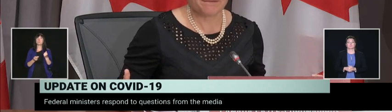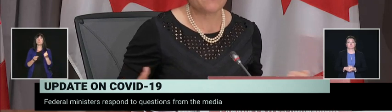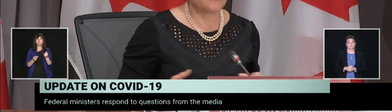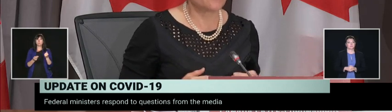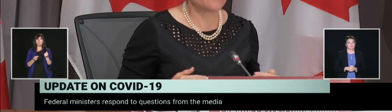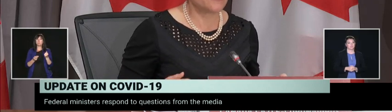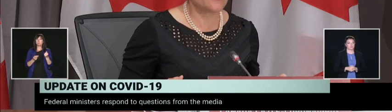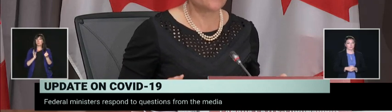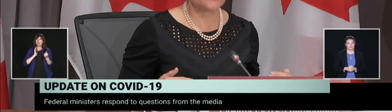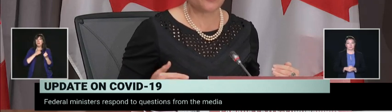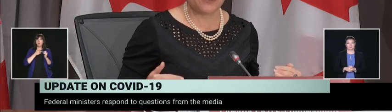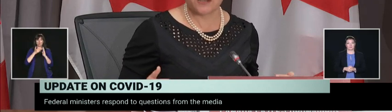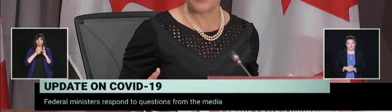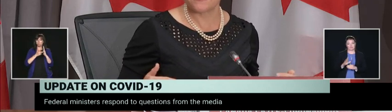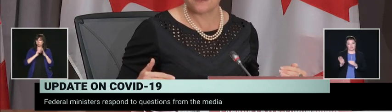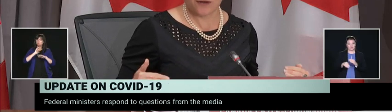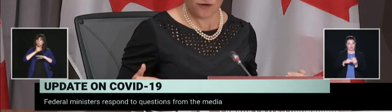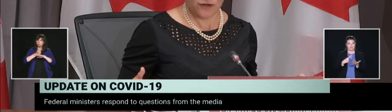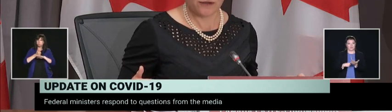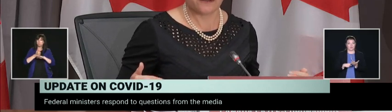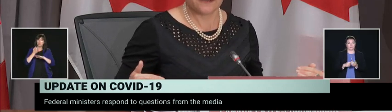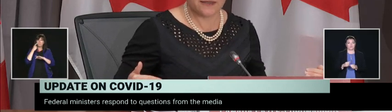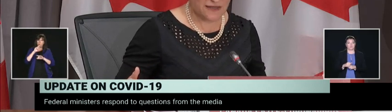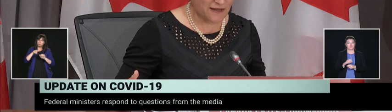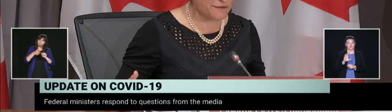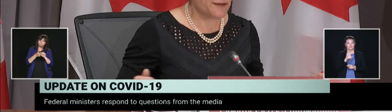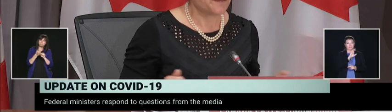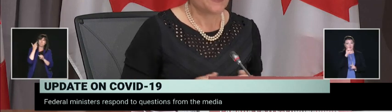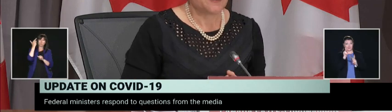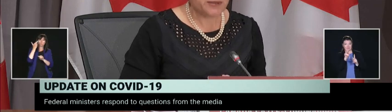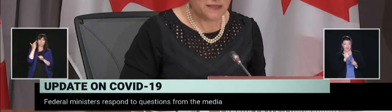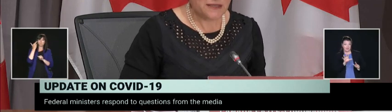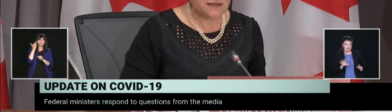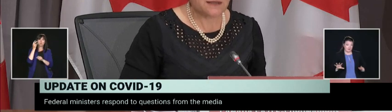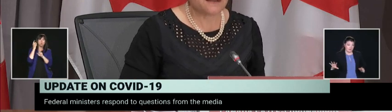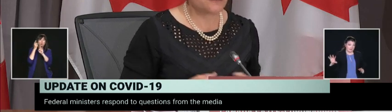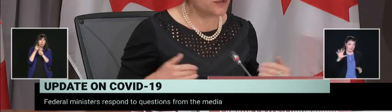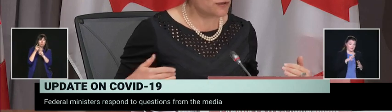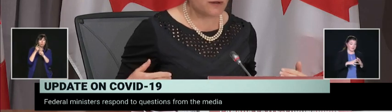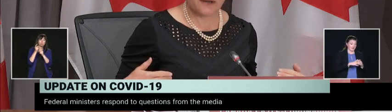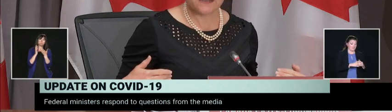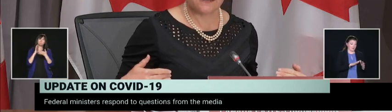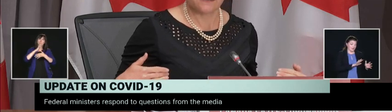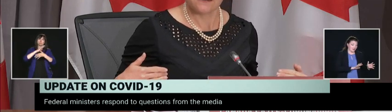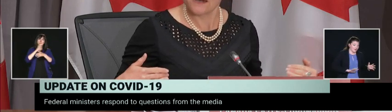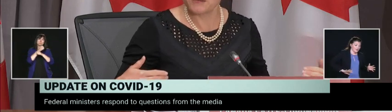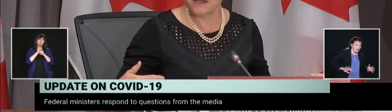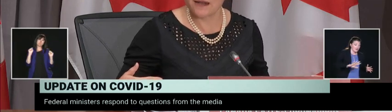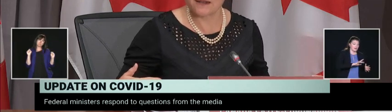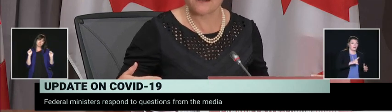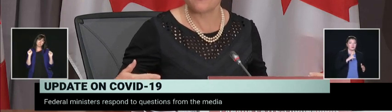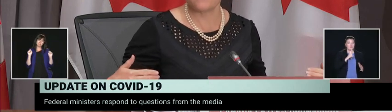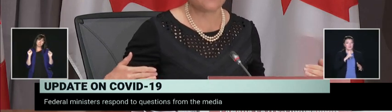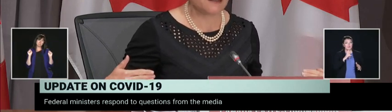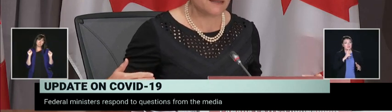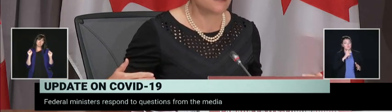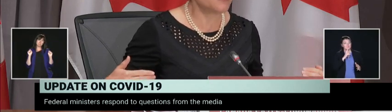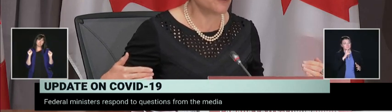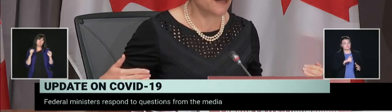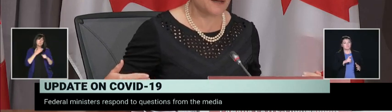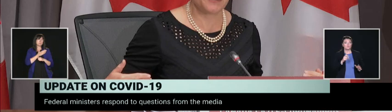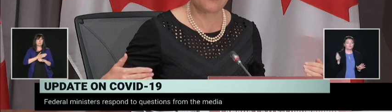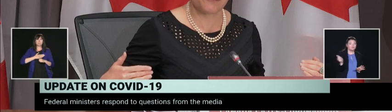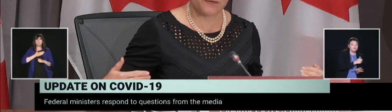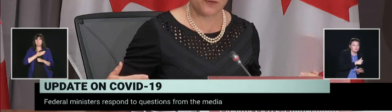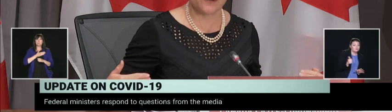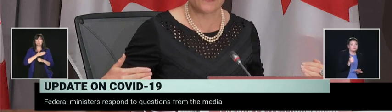reason. They are there to keep us all safe. Please do not come to Canada unless you